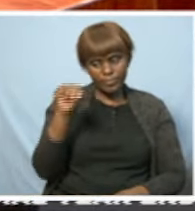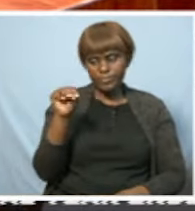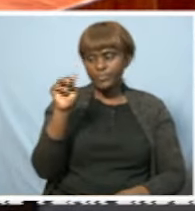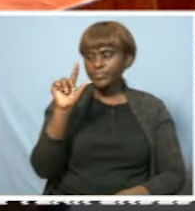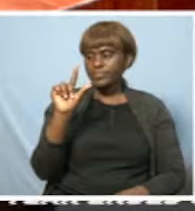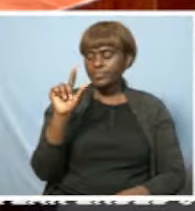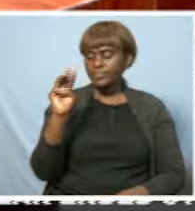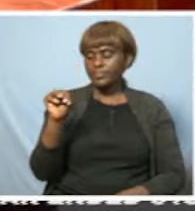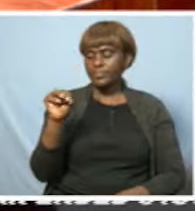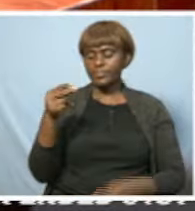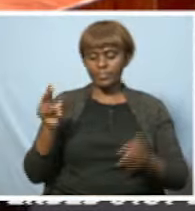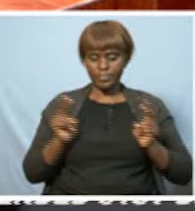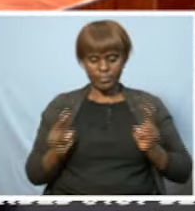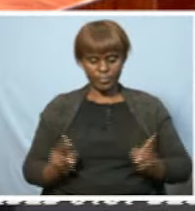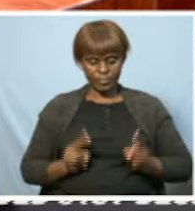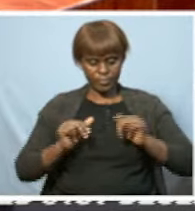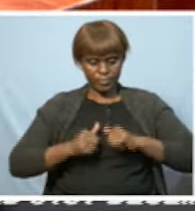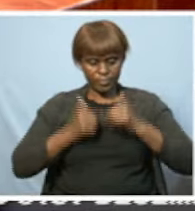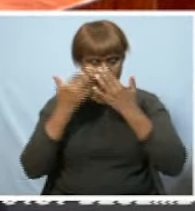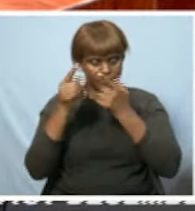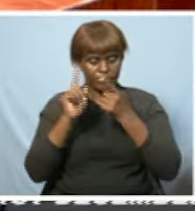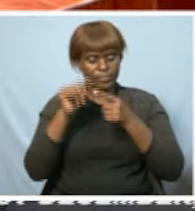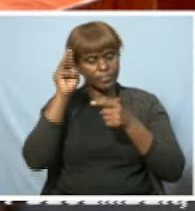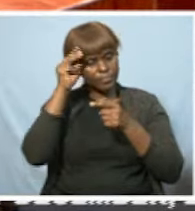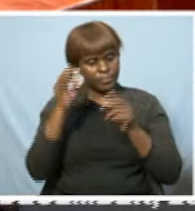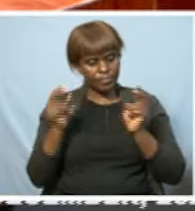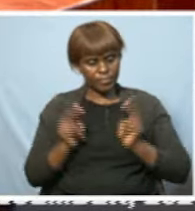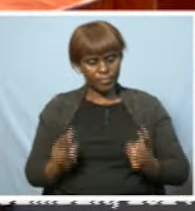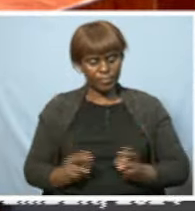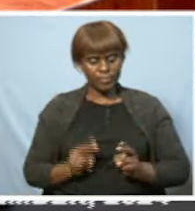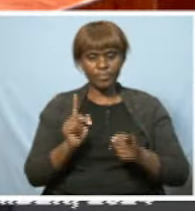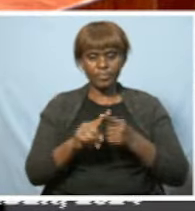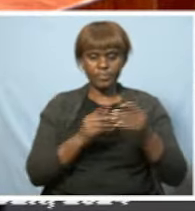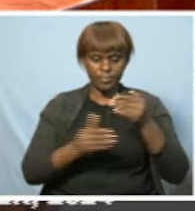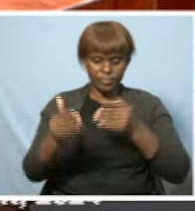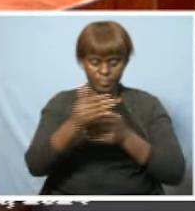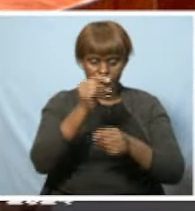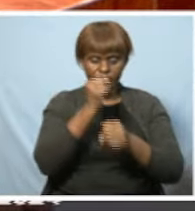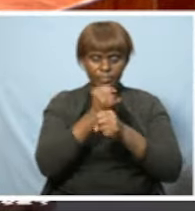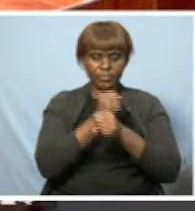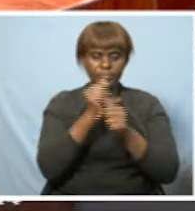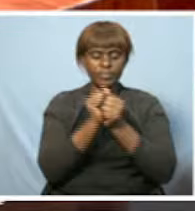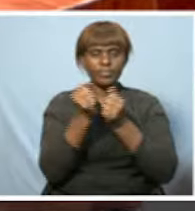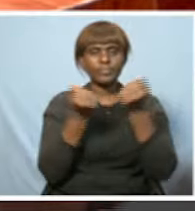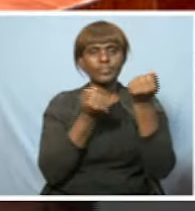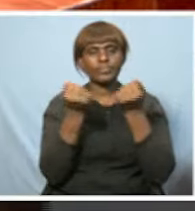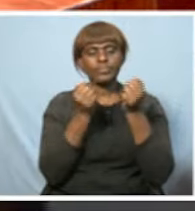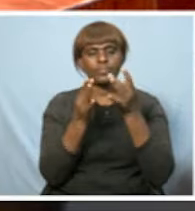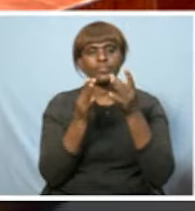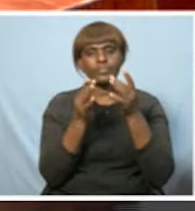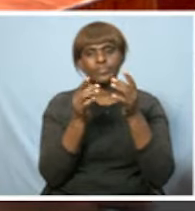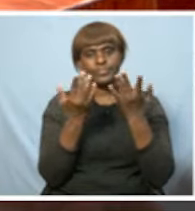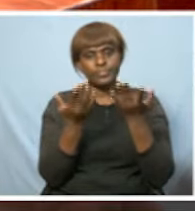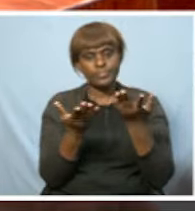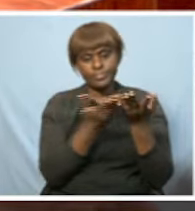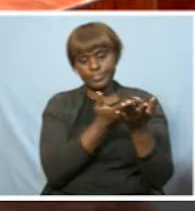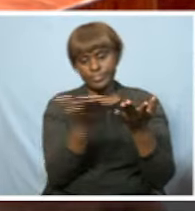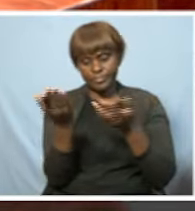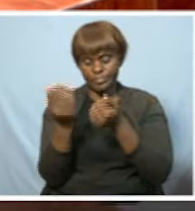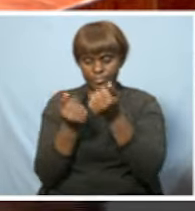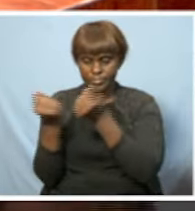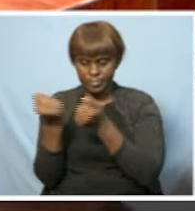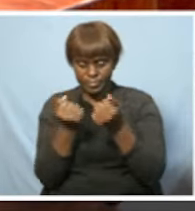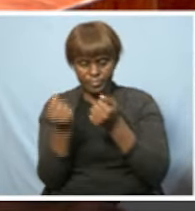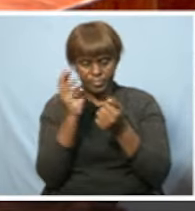Health, we expect the Ministry of Health to be ahead by employing the drivers. Otherwise, these vehicles will